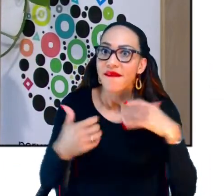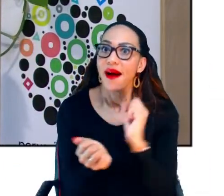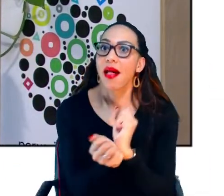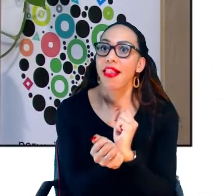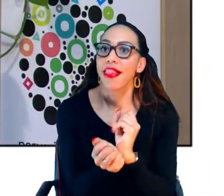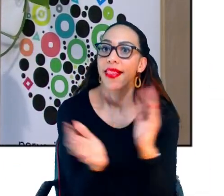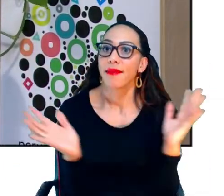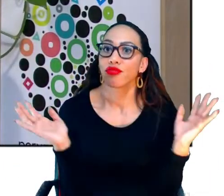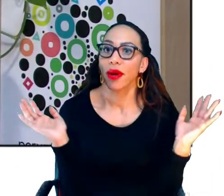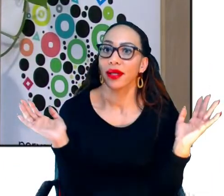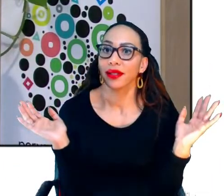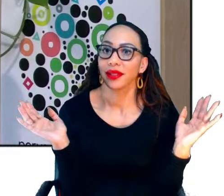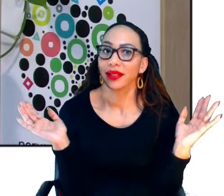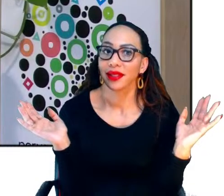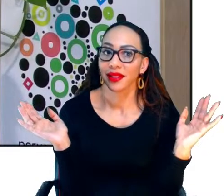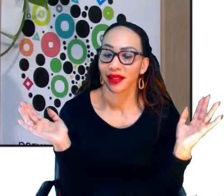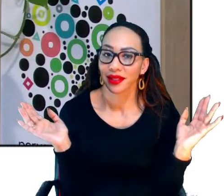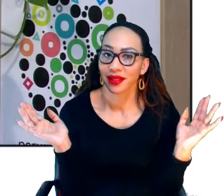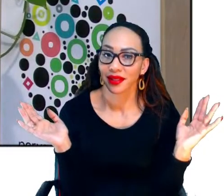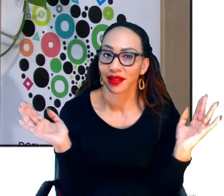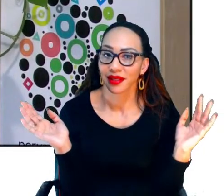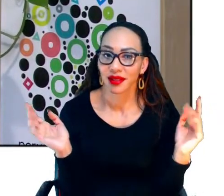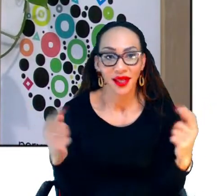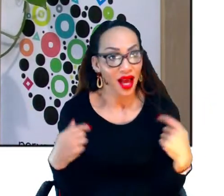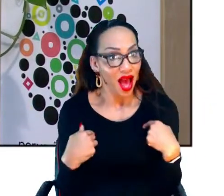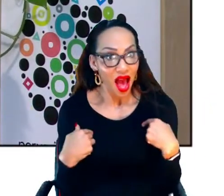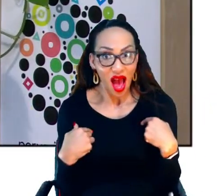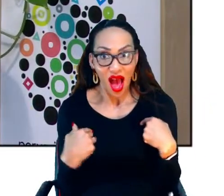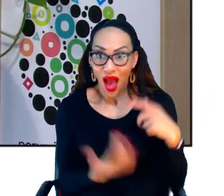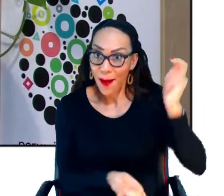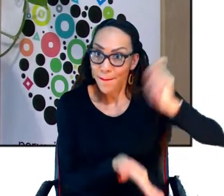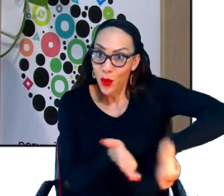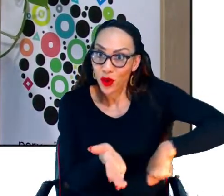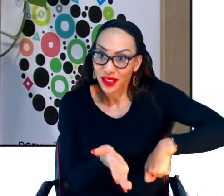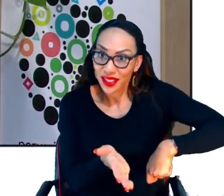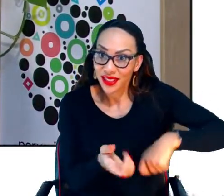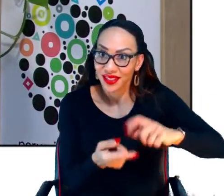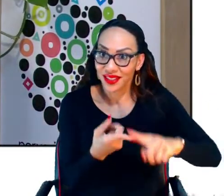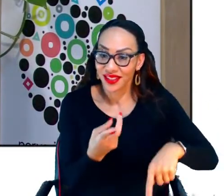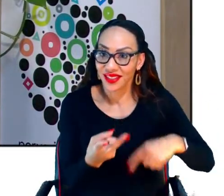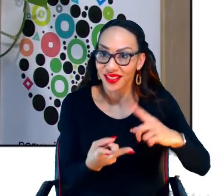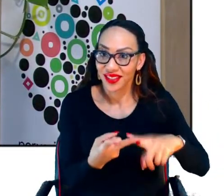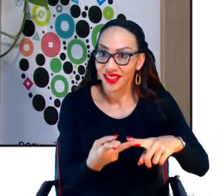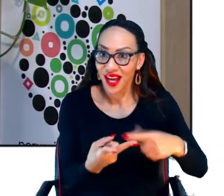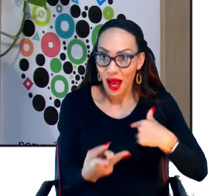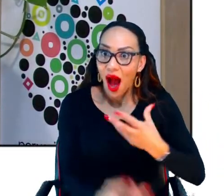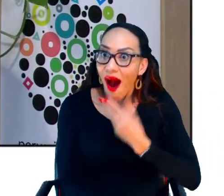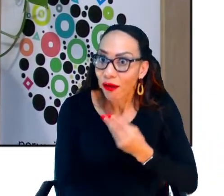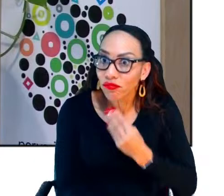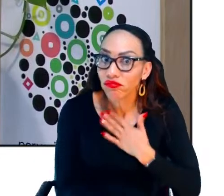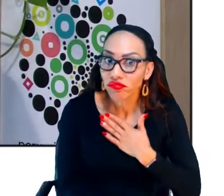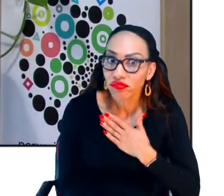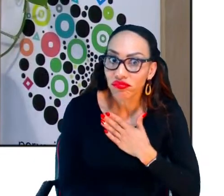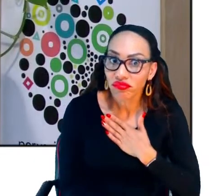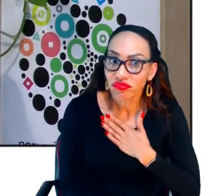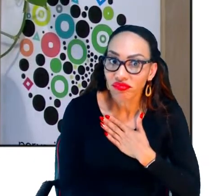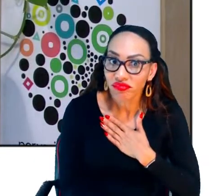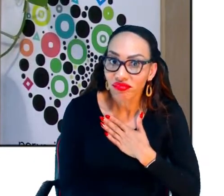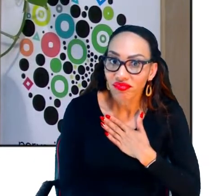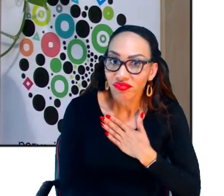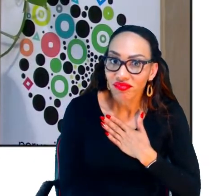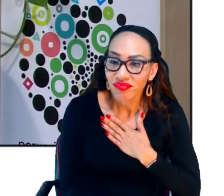then, because I'd bought it, it was mine, I owned it, but then there's this strange thing about kind of you're not supposed to do